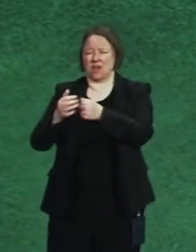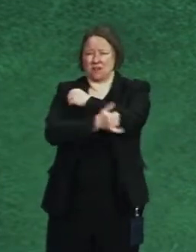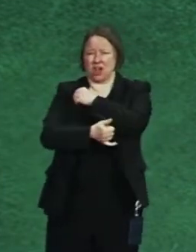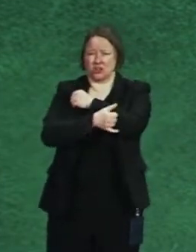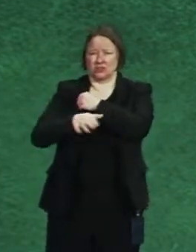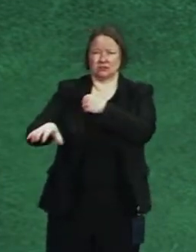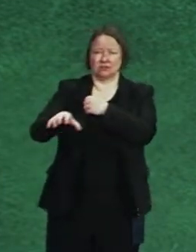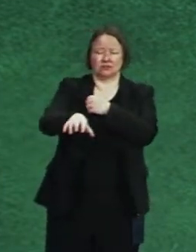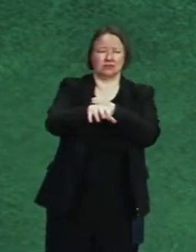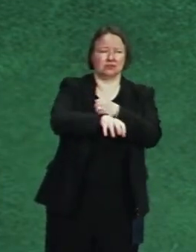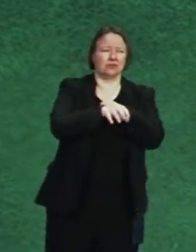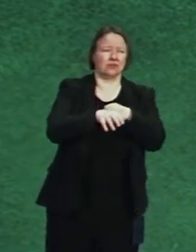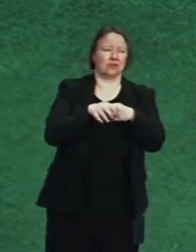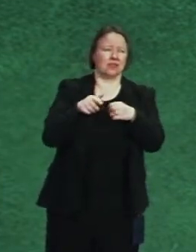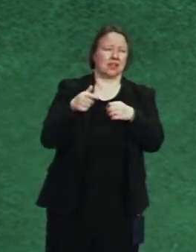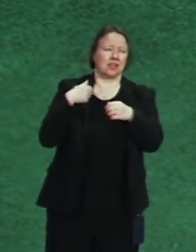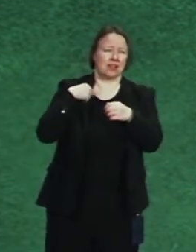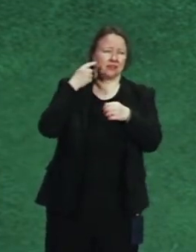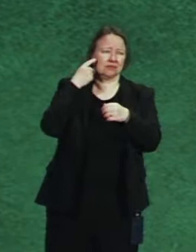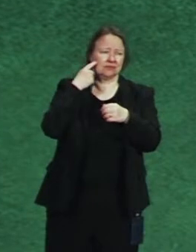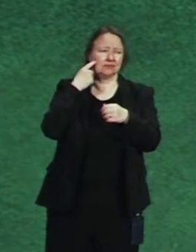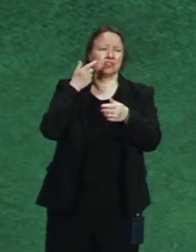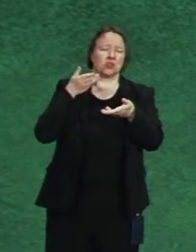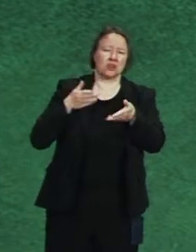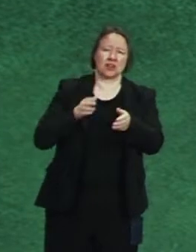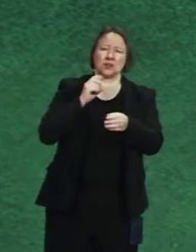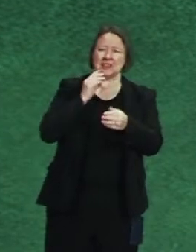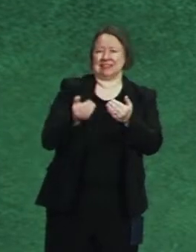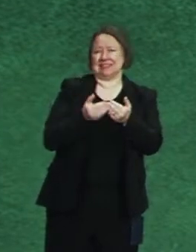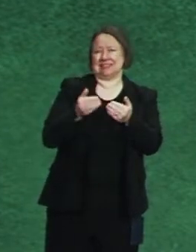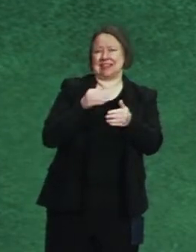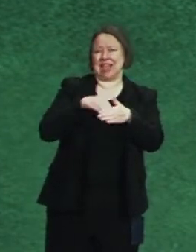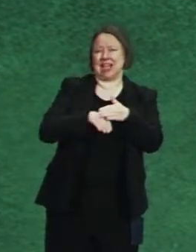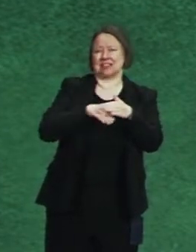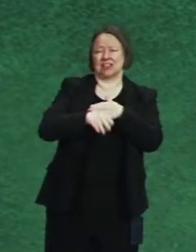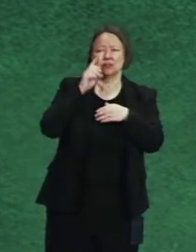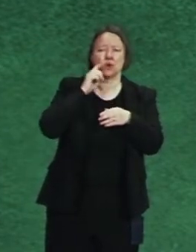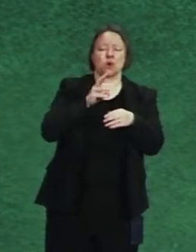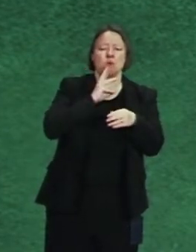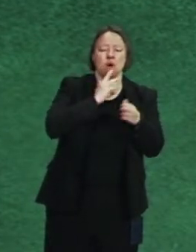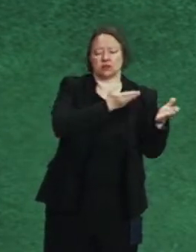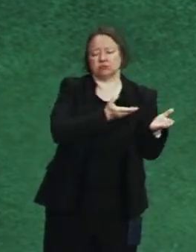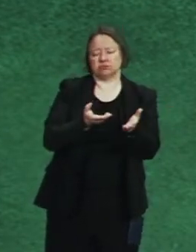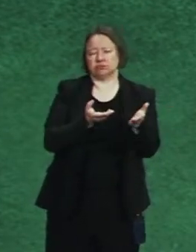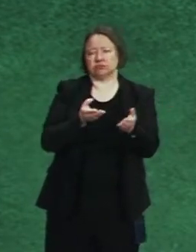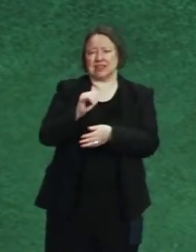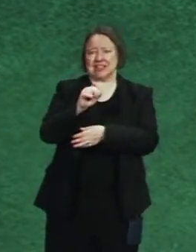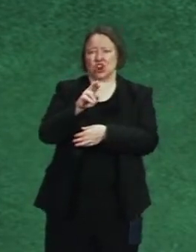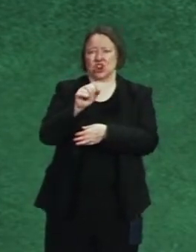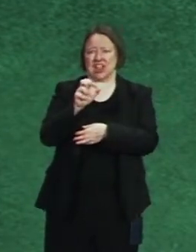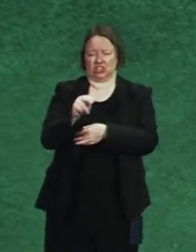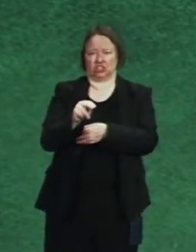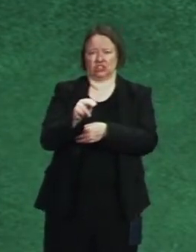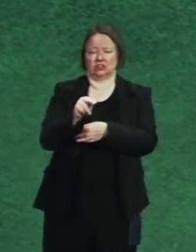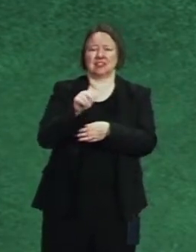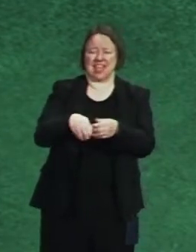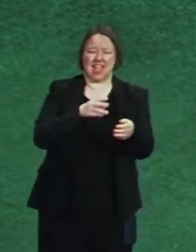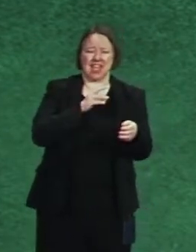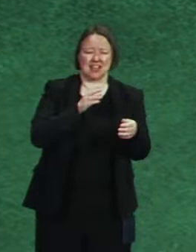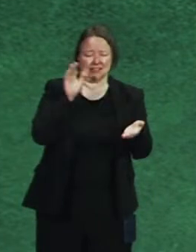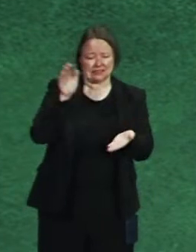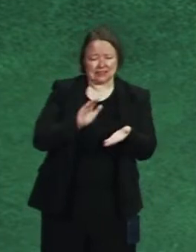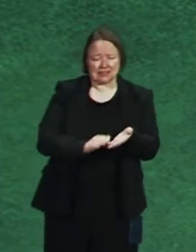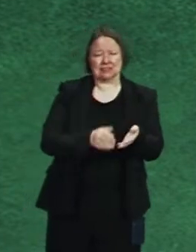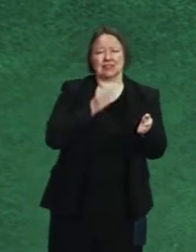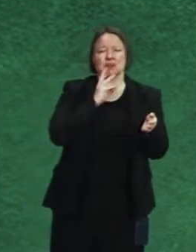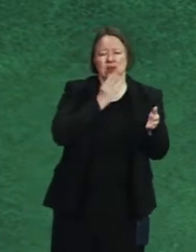are strategically situated near water bodies to allow easy access to water for irrigation. While this serves to reduce cost of irrigation, these near